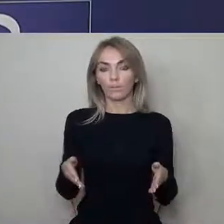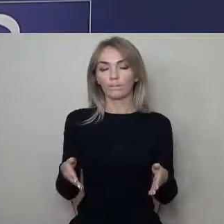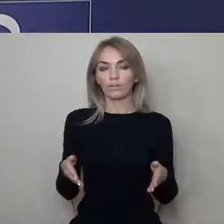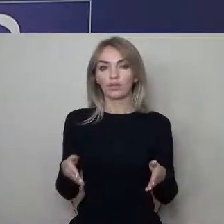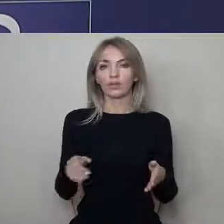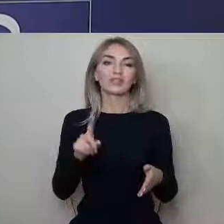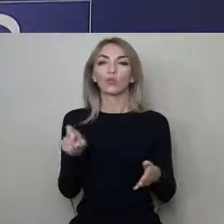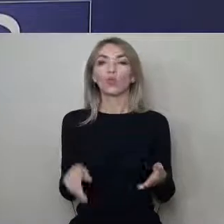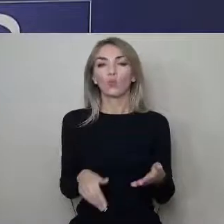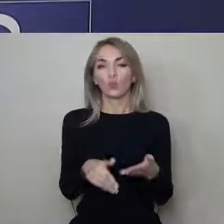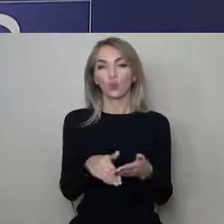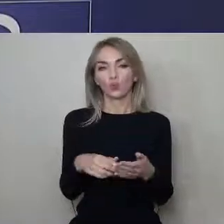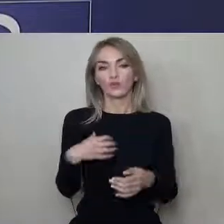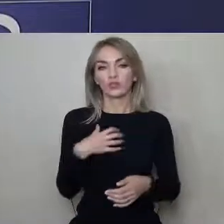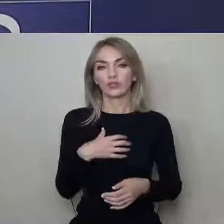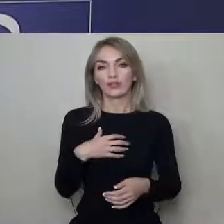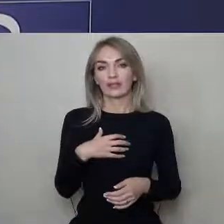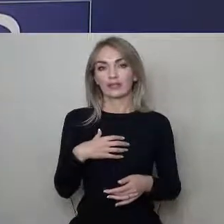the annexes